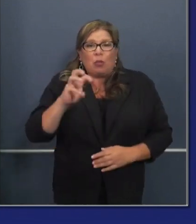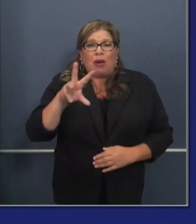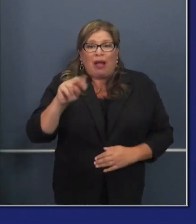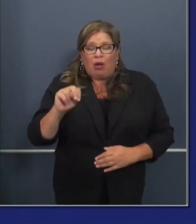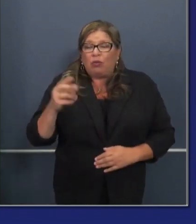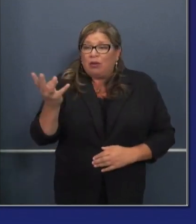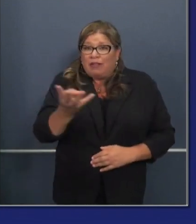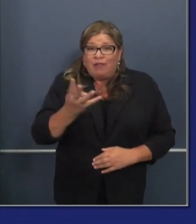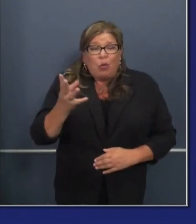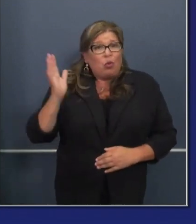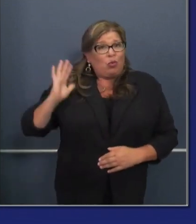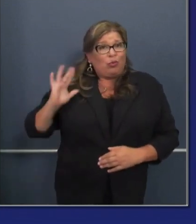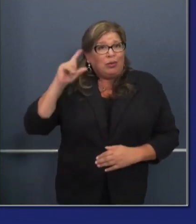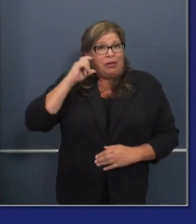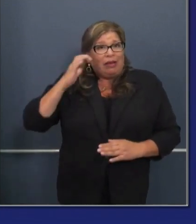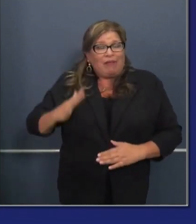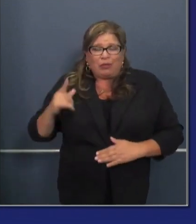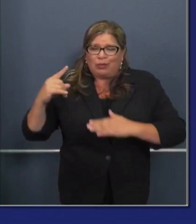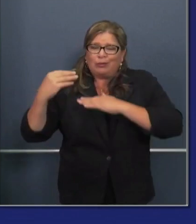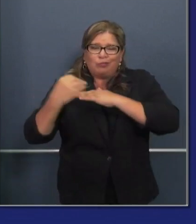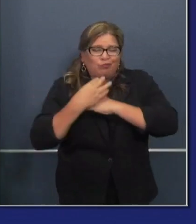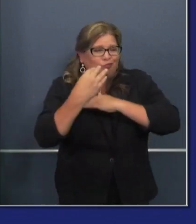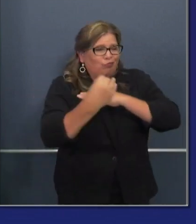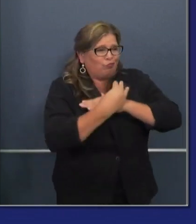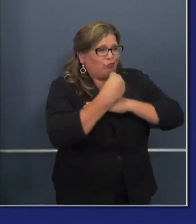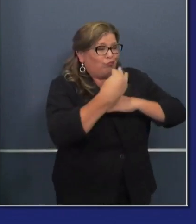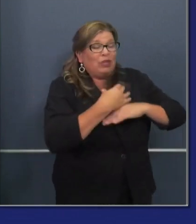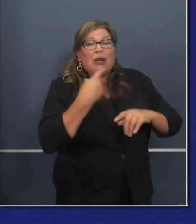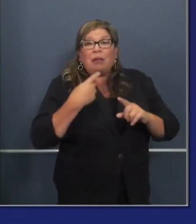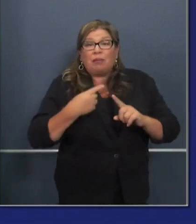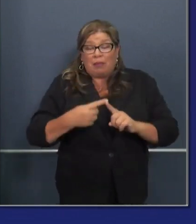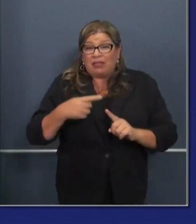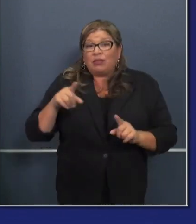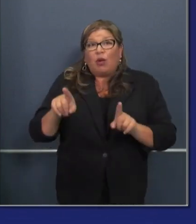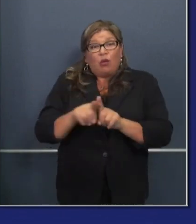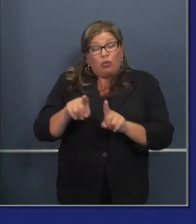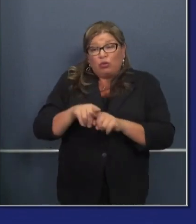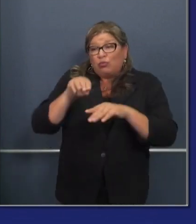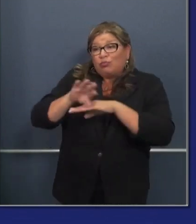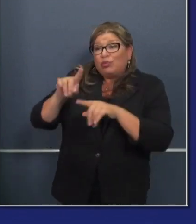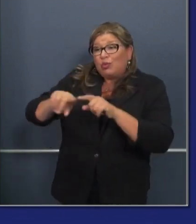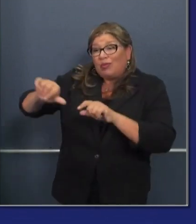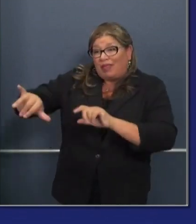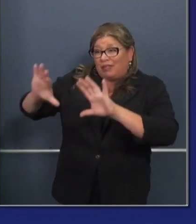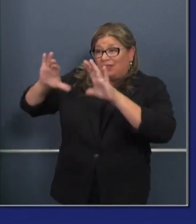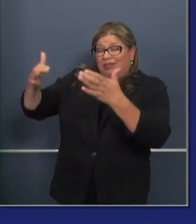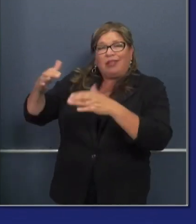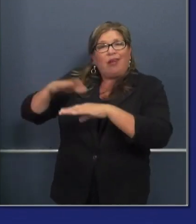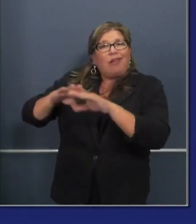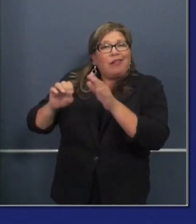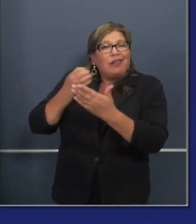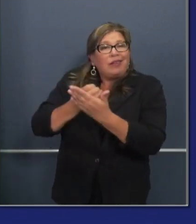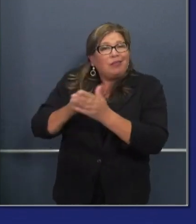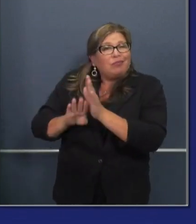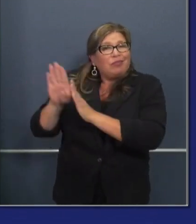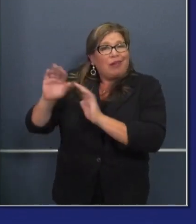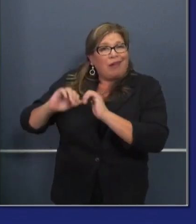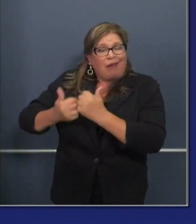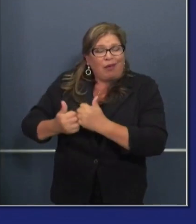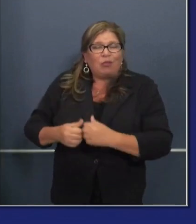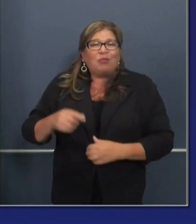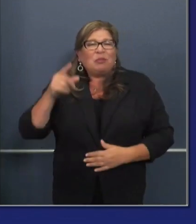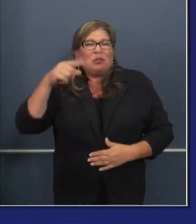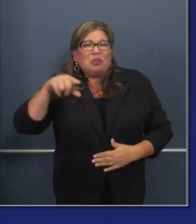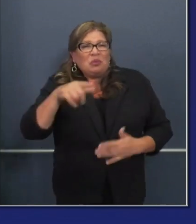economic recovery task force. I've had the privilege of getting to know them personally. You have all gotten the privilege to get to know